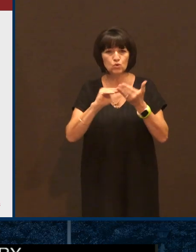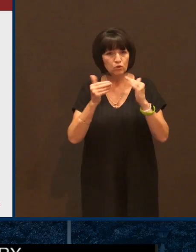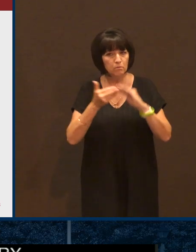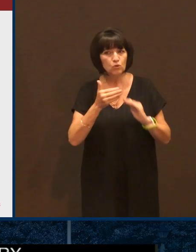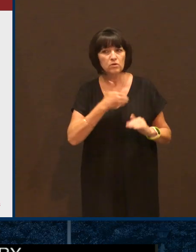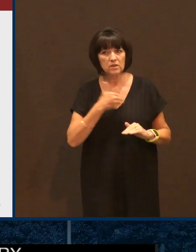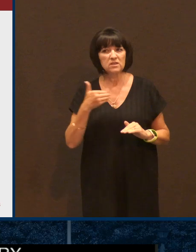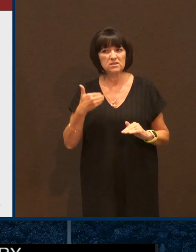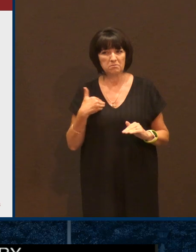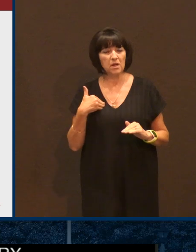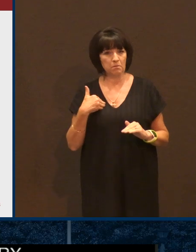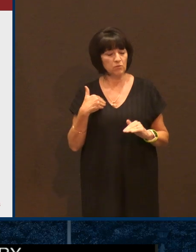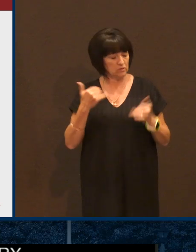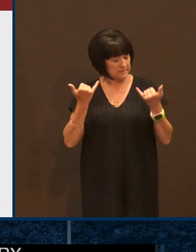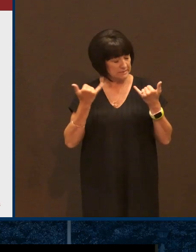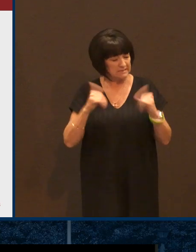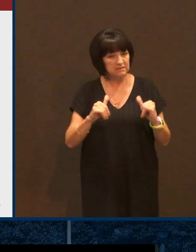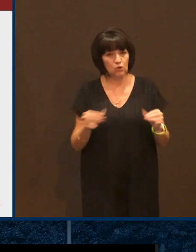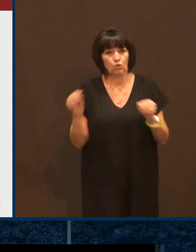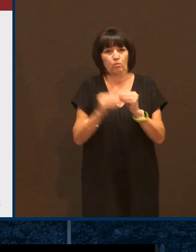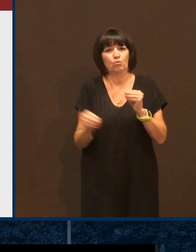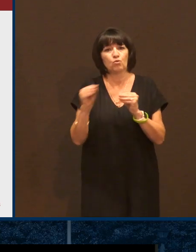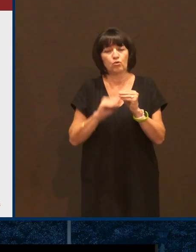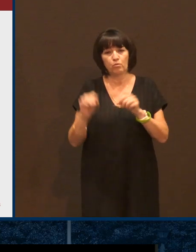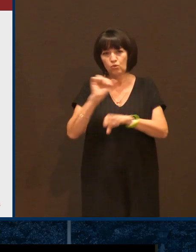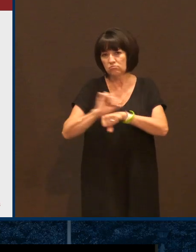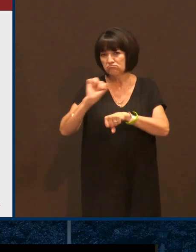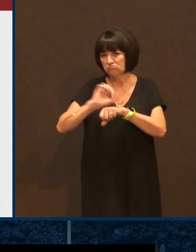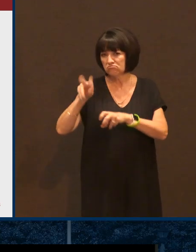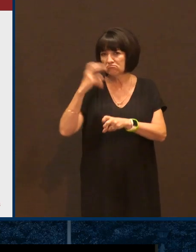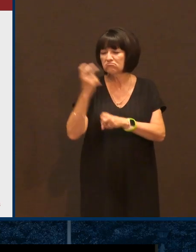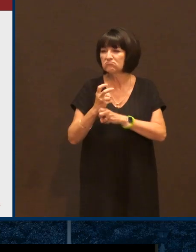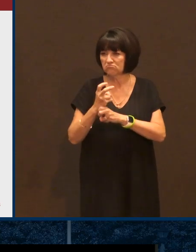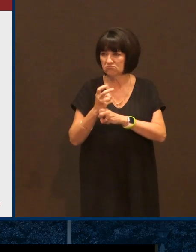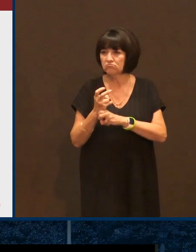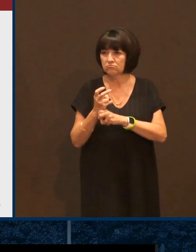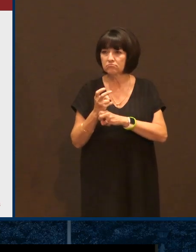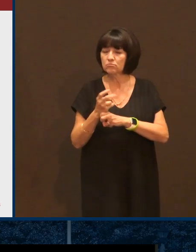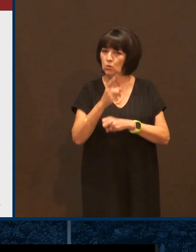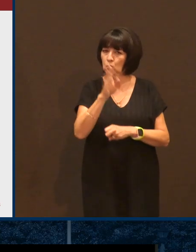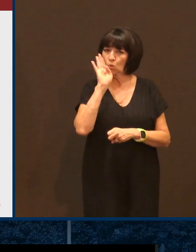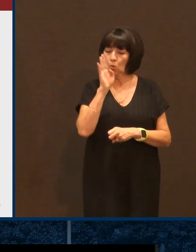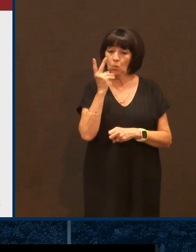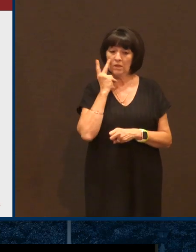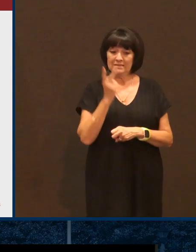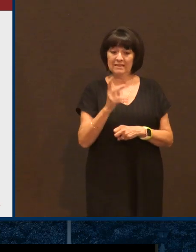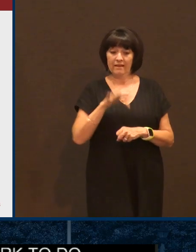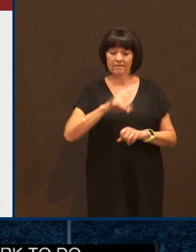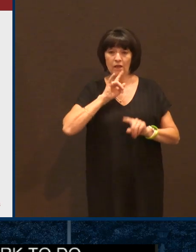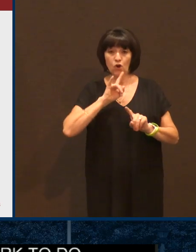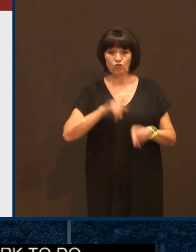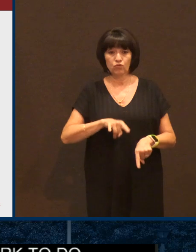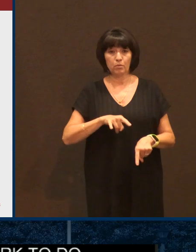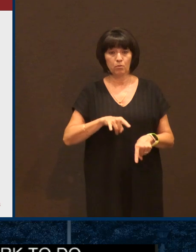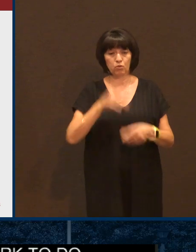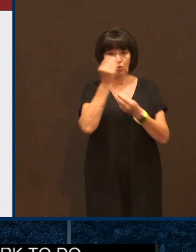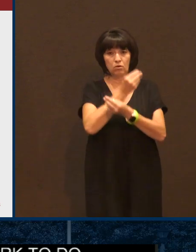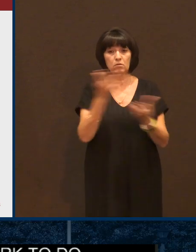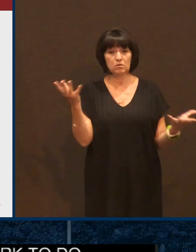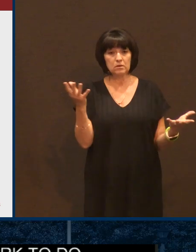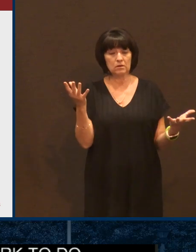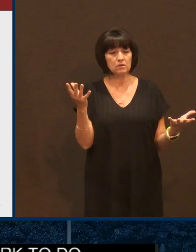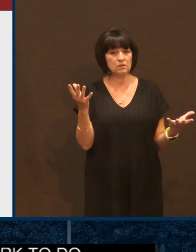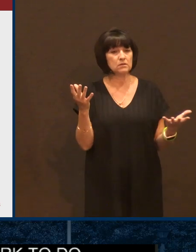That should be obvious, will be obvious when you see the report. I think the frame of it depends. When people say you work